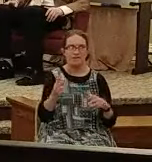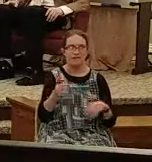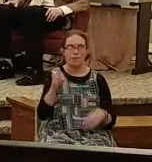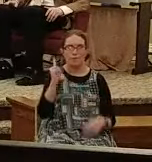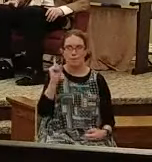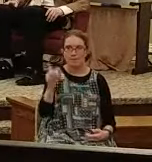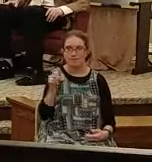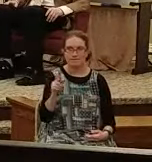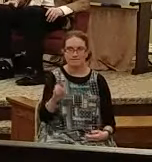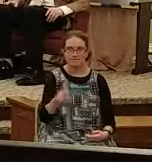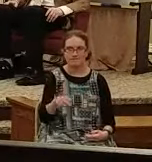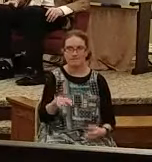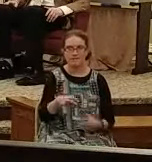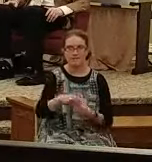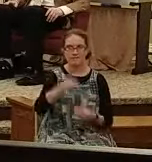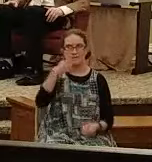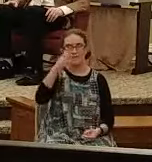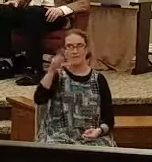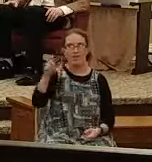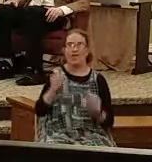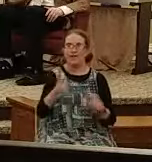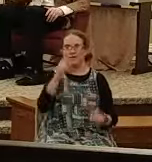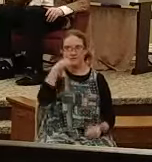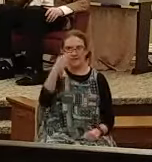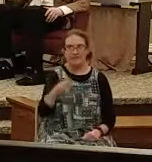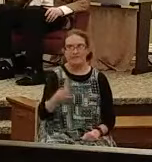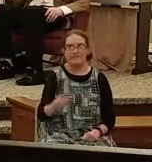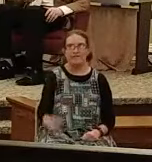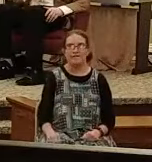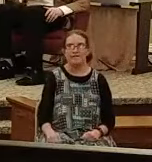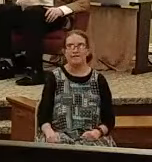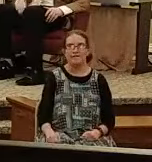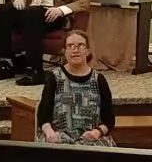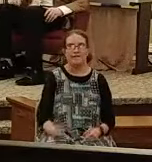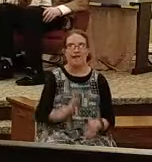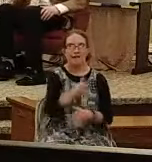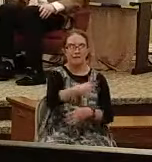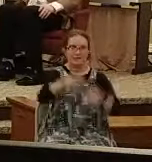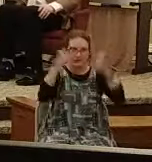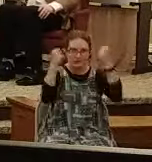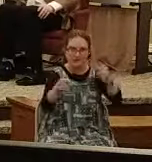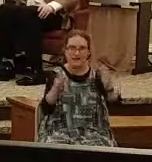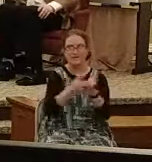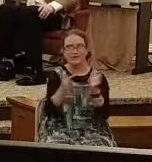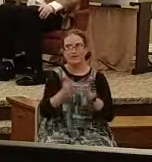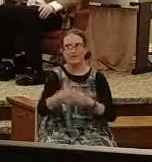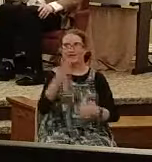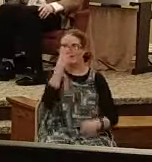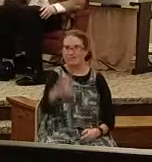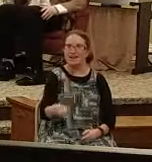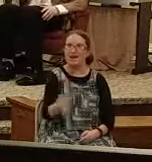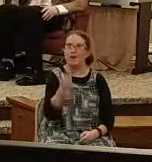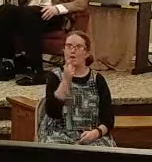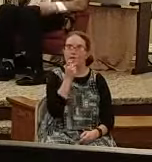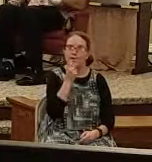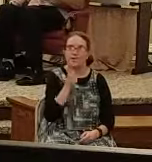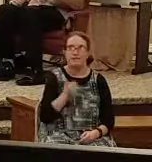one spirit of hell I can say that about. All right, so after he tried to get Jesus to doubt who he